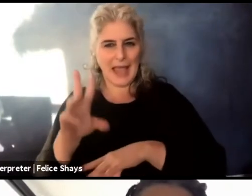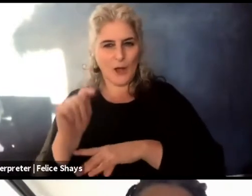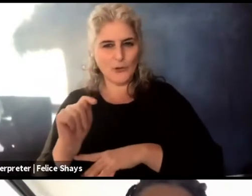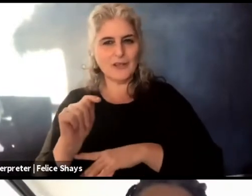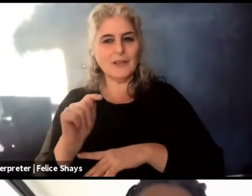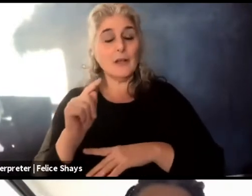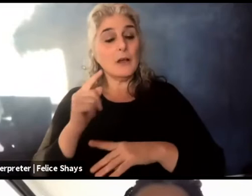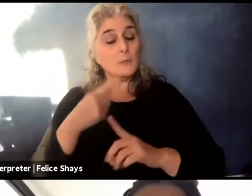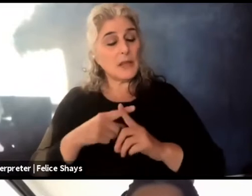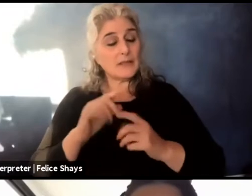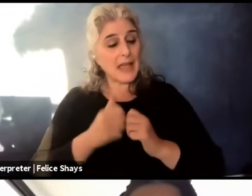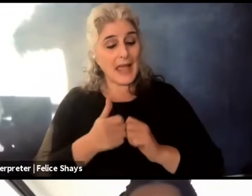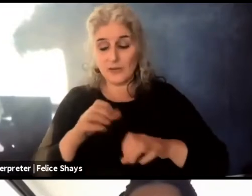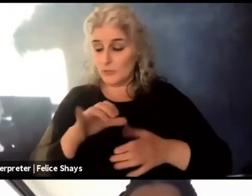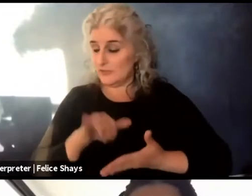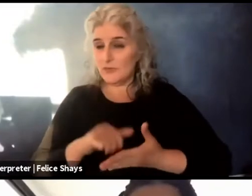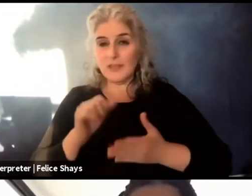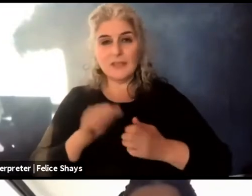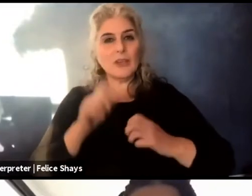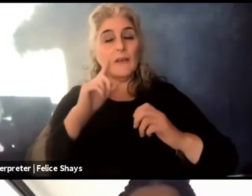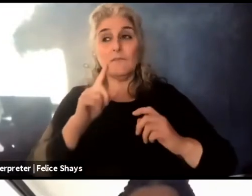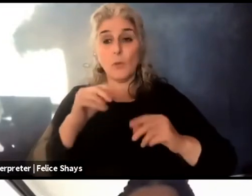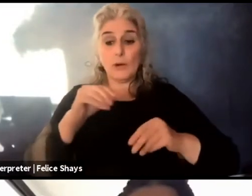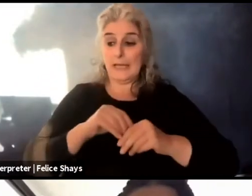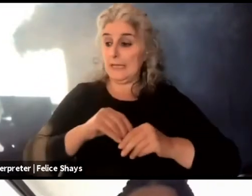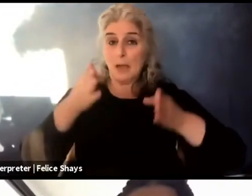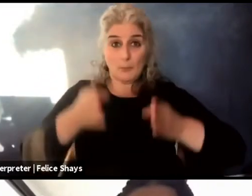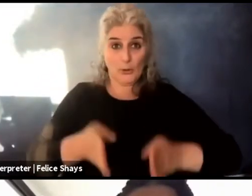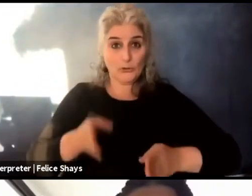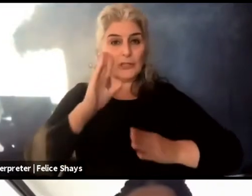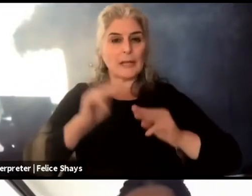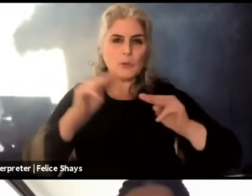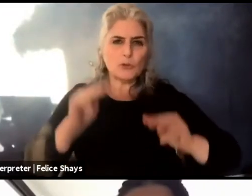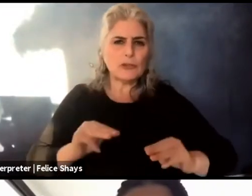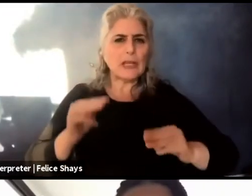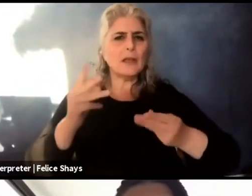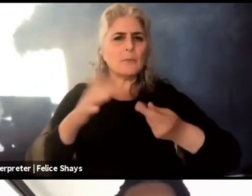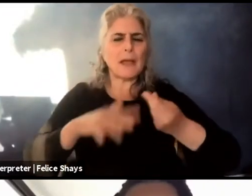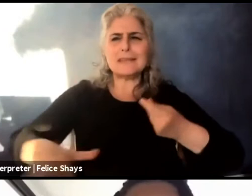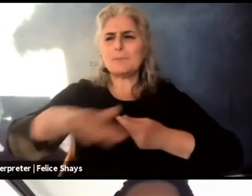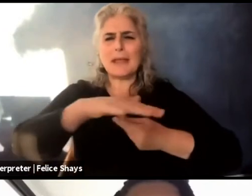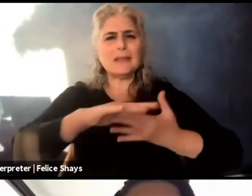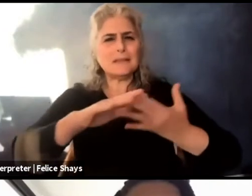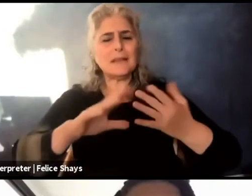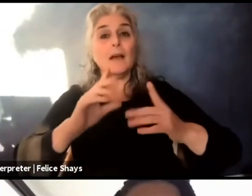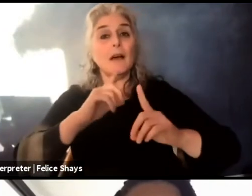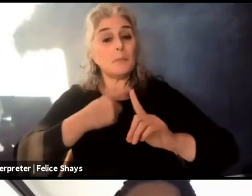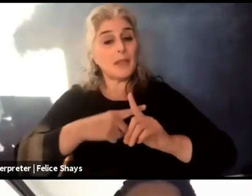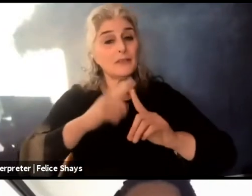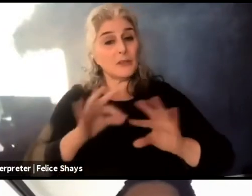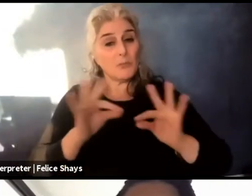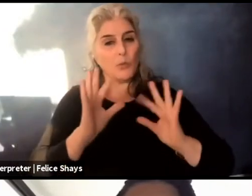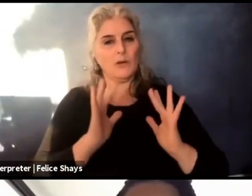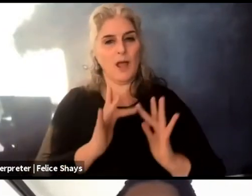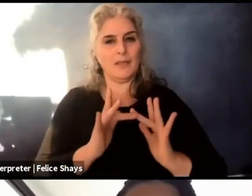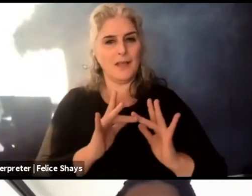we have to also be doing the same things in virtual spaces of creating and uplifting the